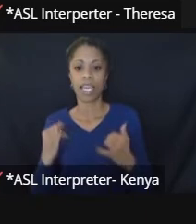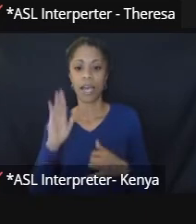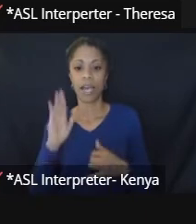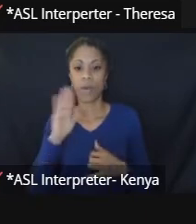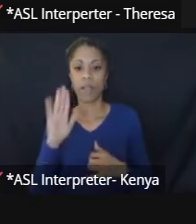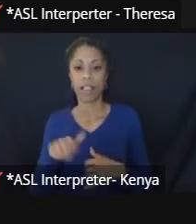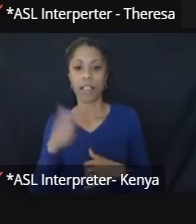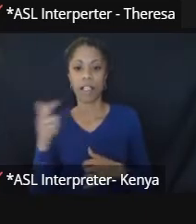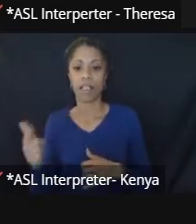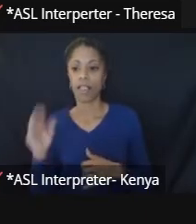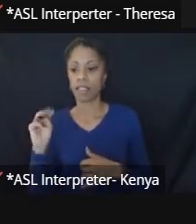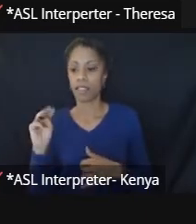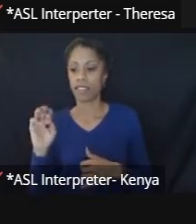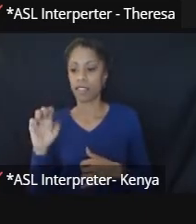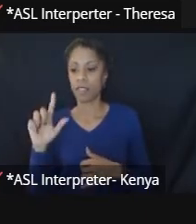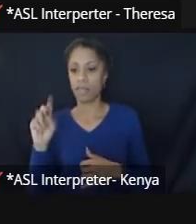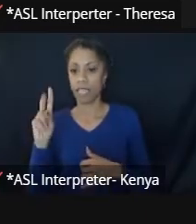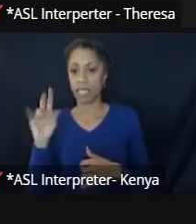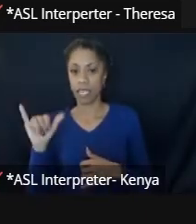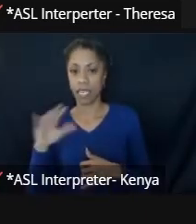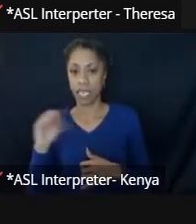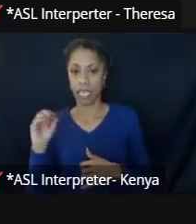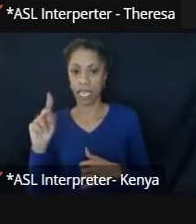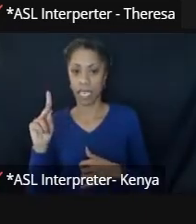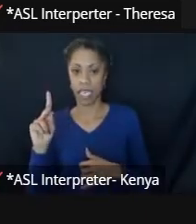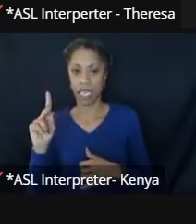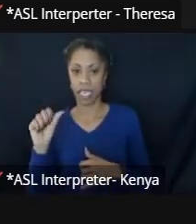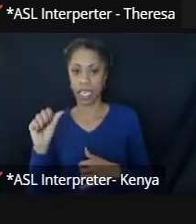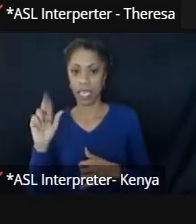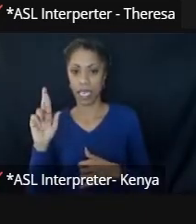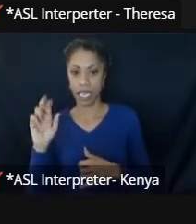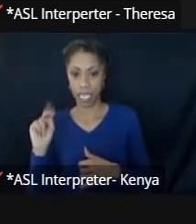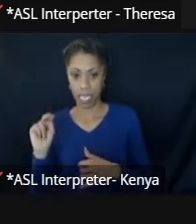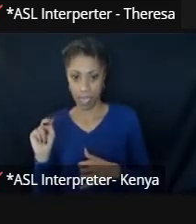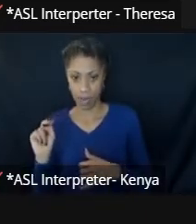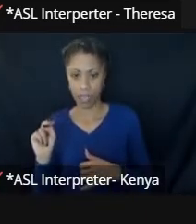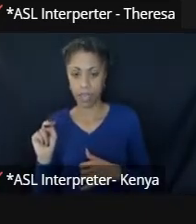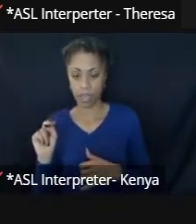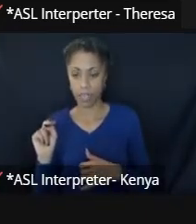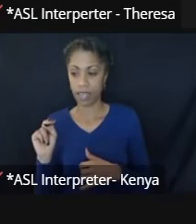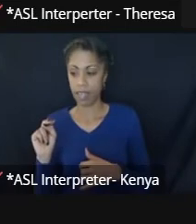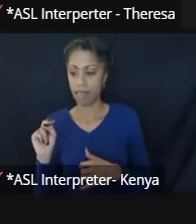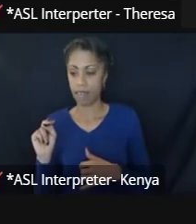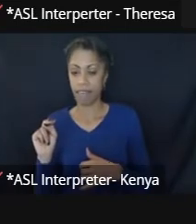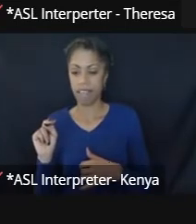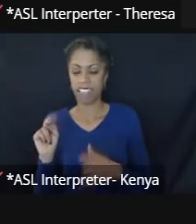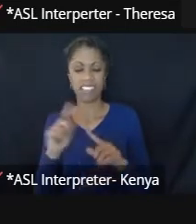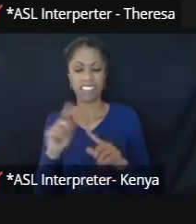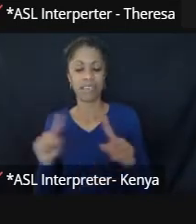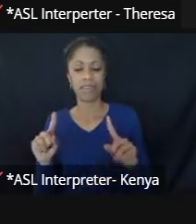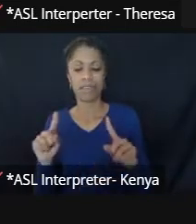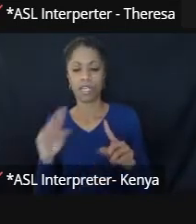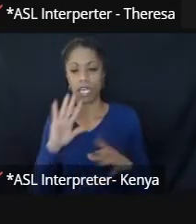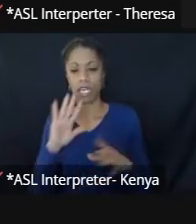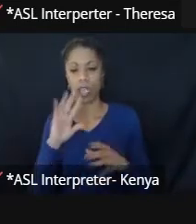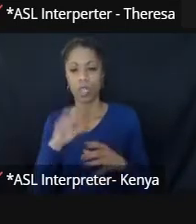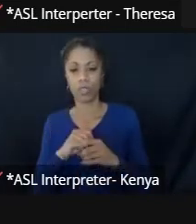I believe, Melody and Karen to talk a little bit about a different and inclusive approach to strategic